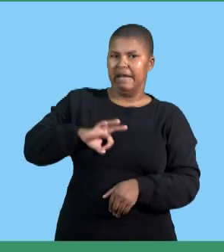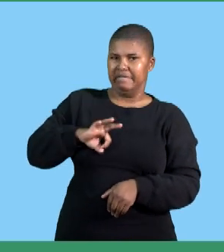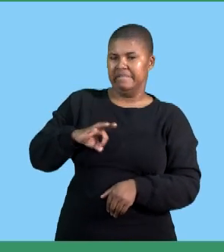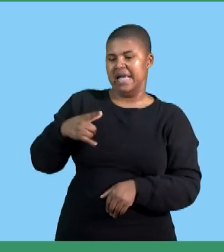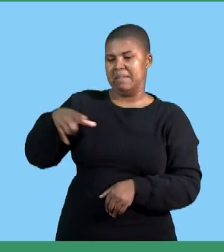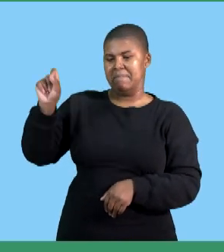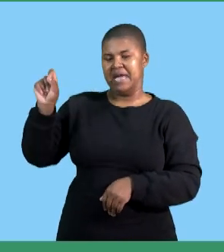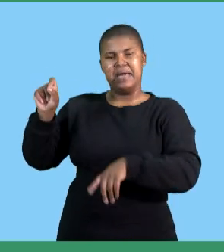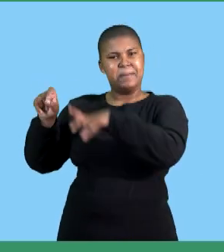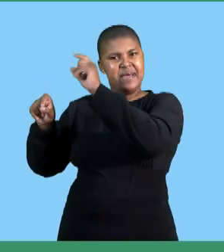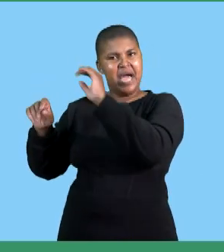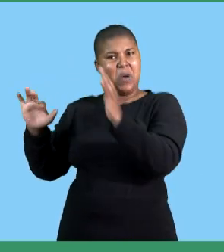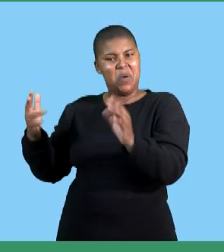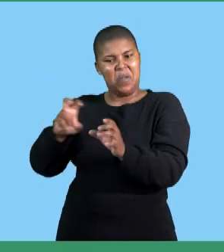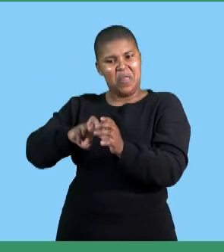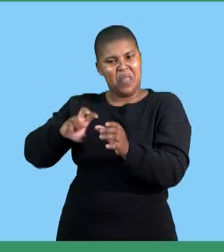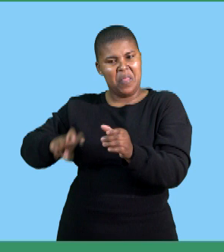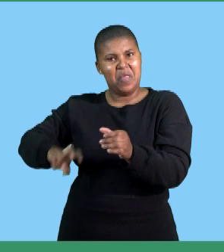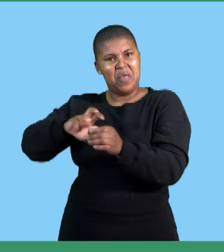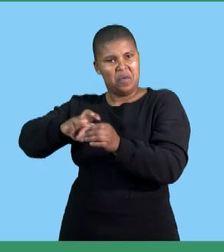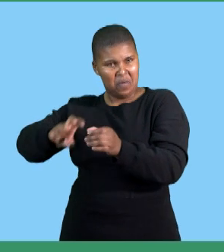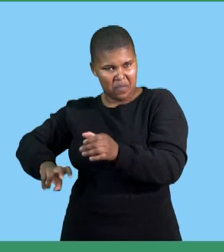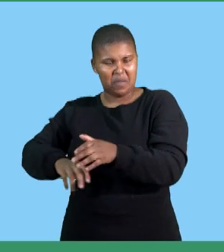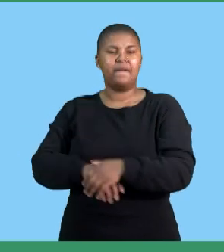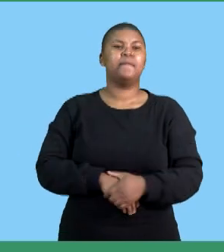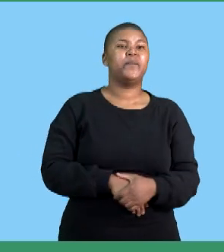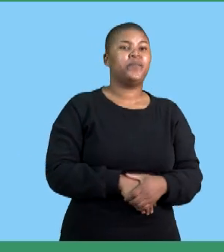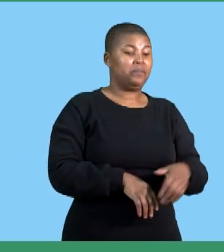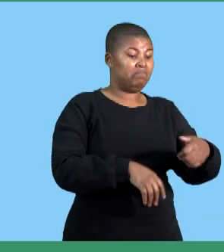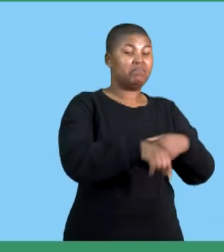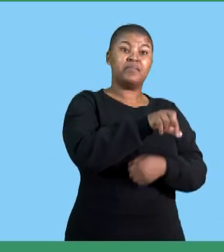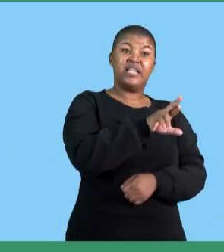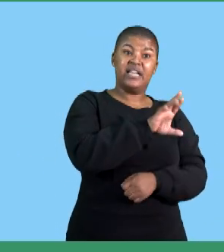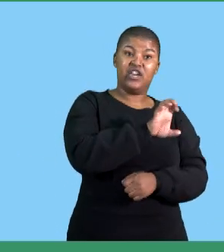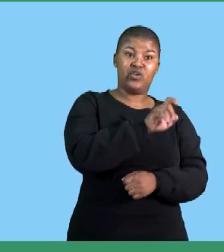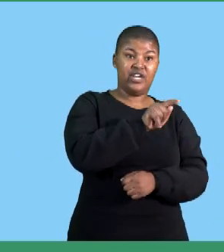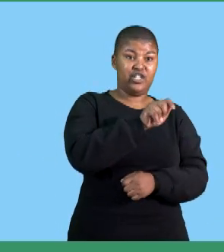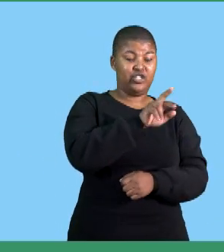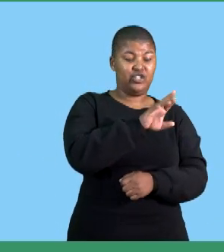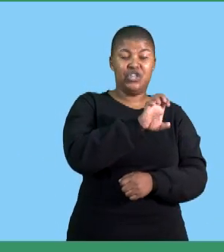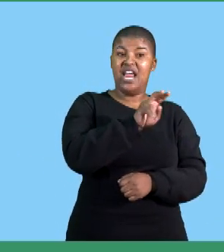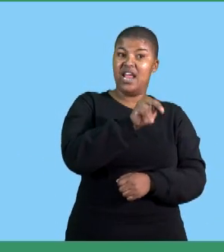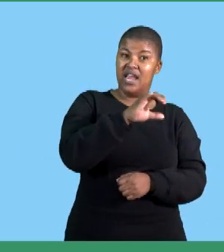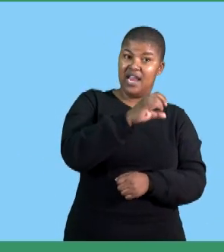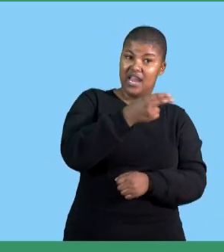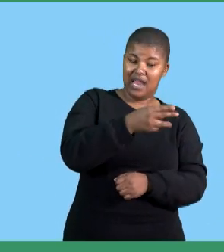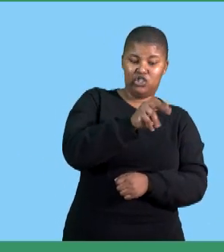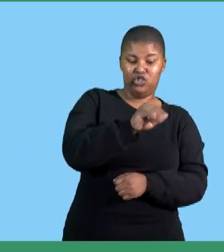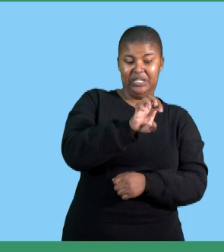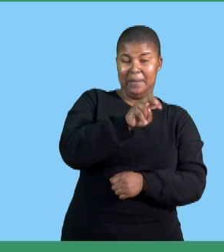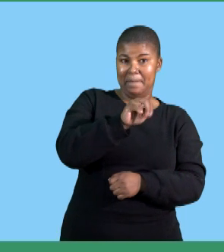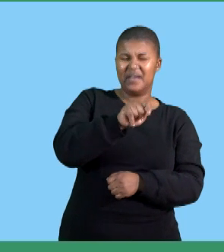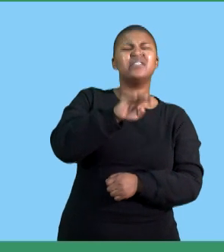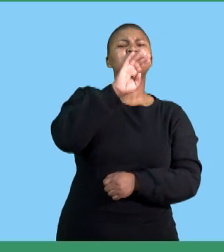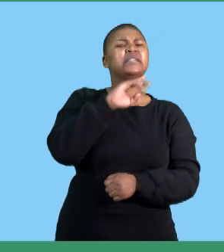period. We then have retrenchment, which is when a business cuts down the number of its